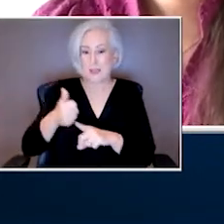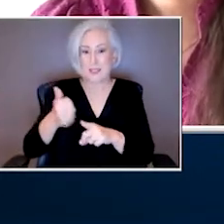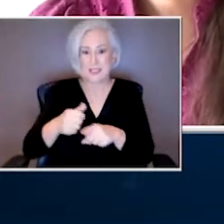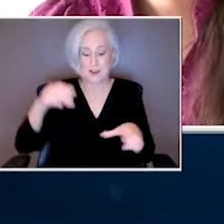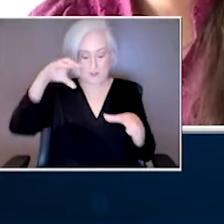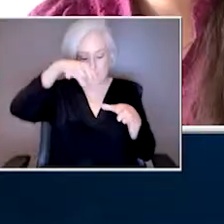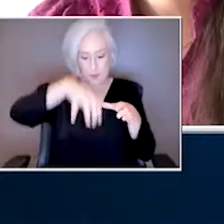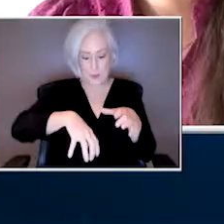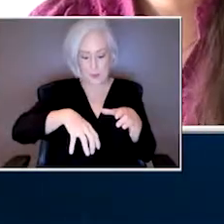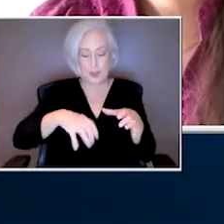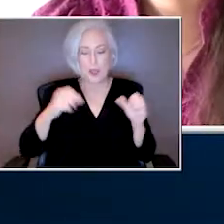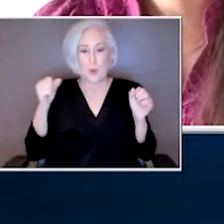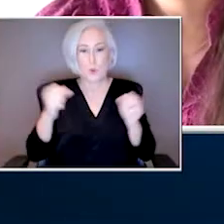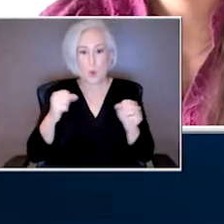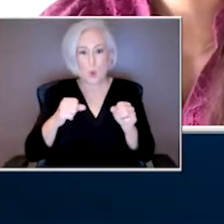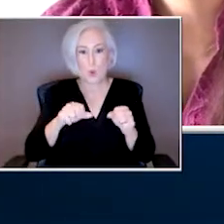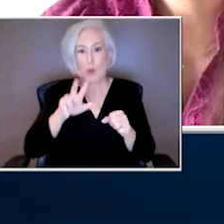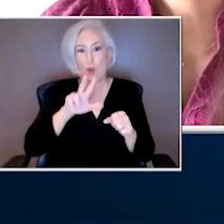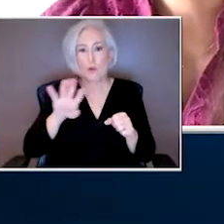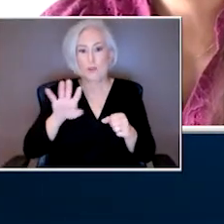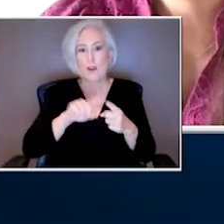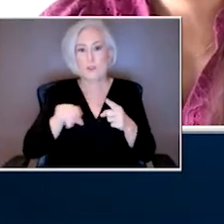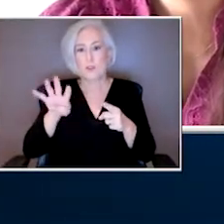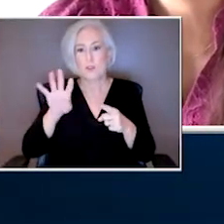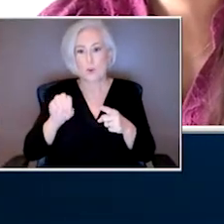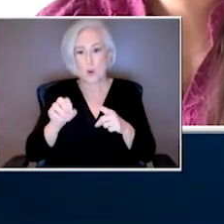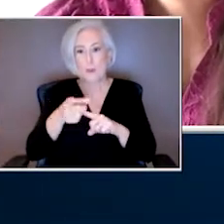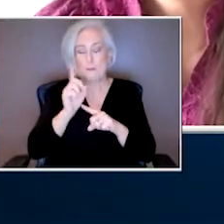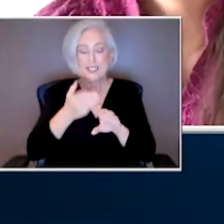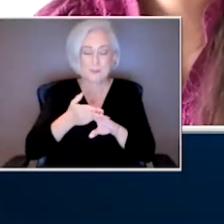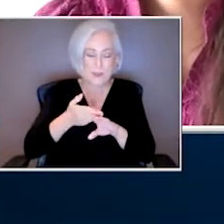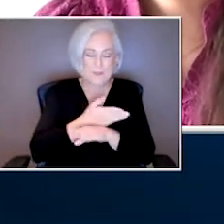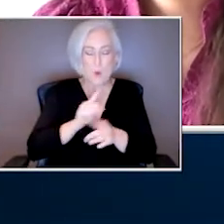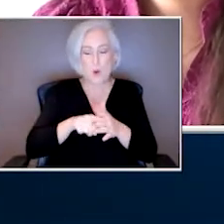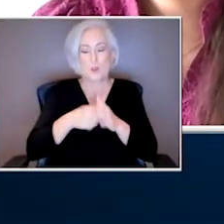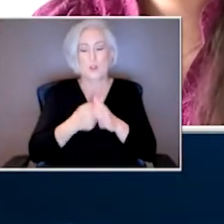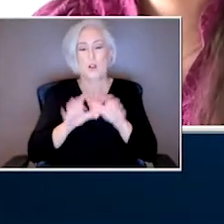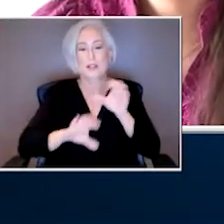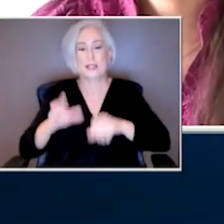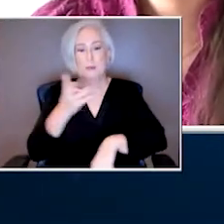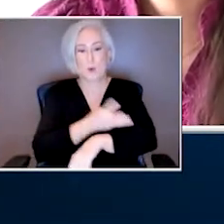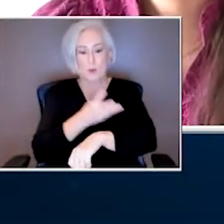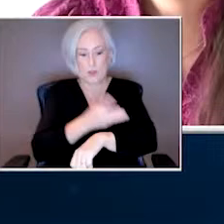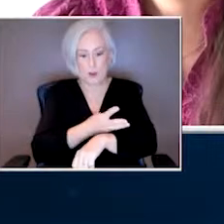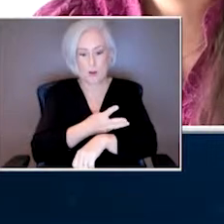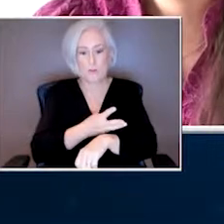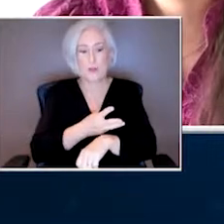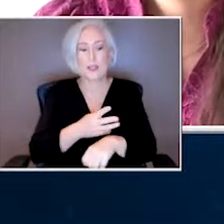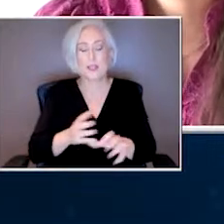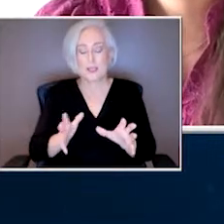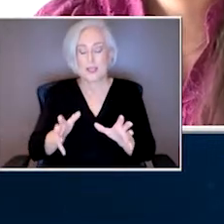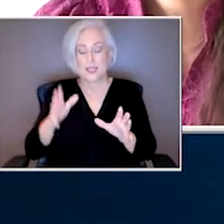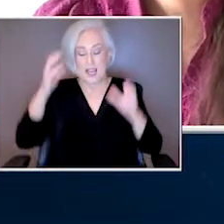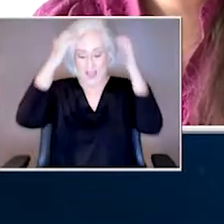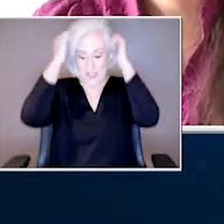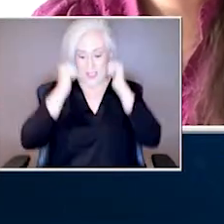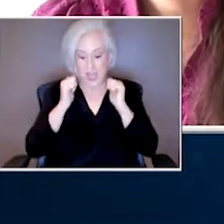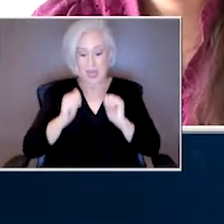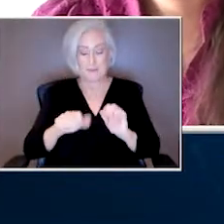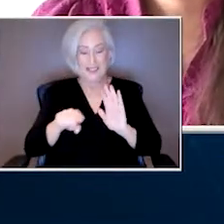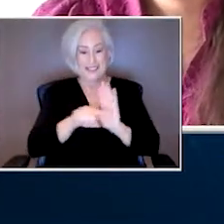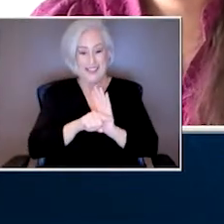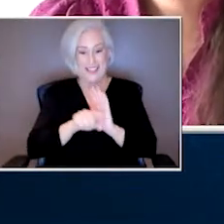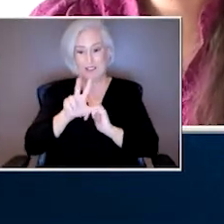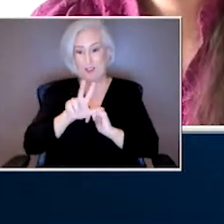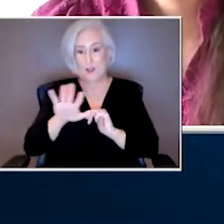30 minutes to 45 minutes before you start the first chemotherapy. Cool everything down, get it to negative 35